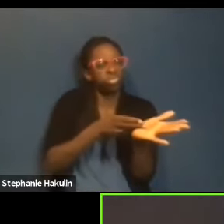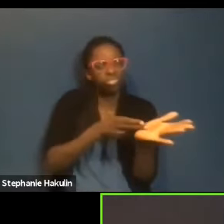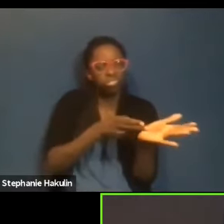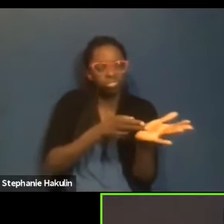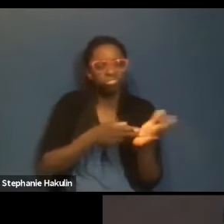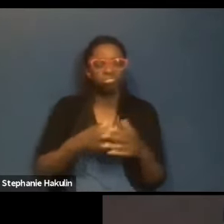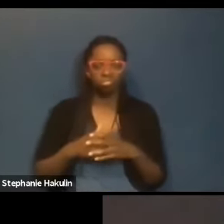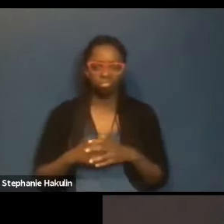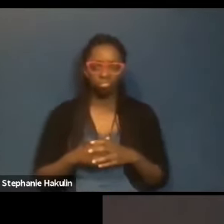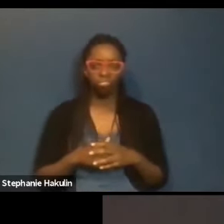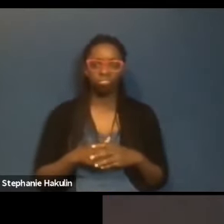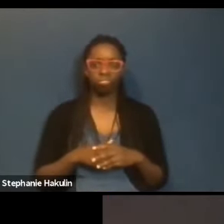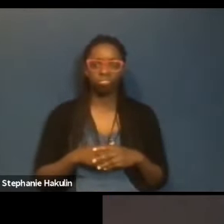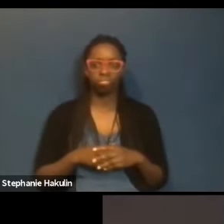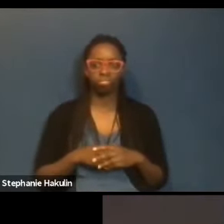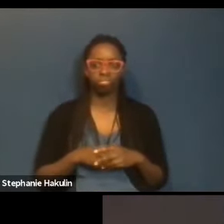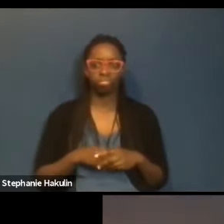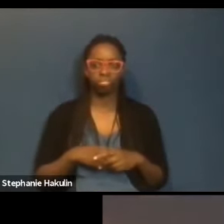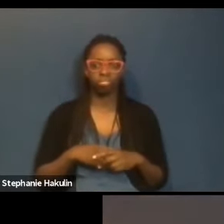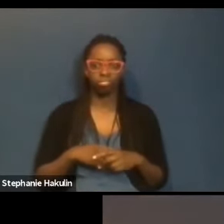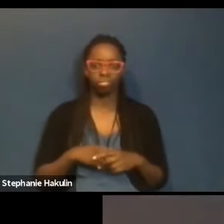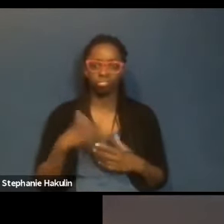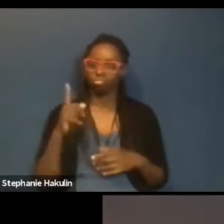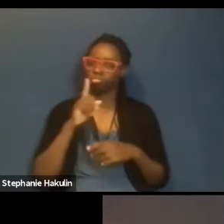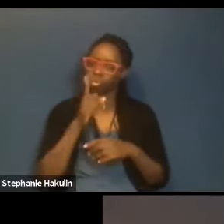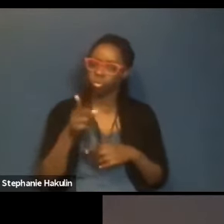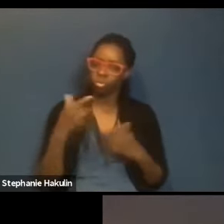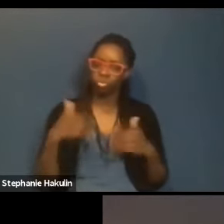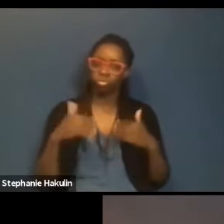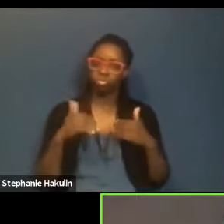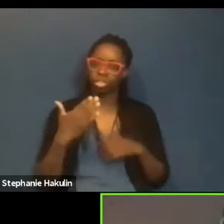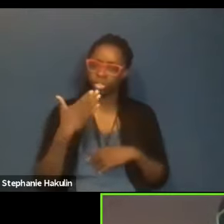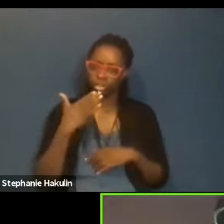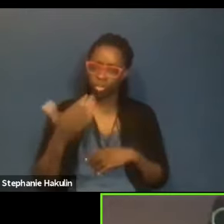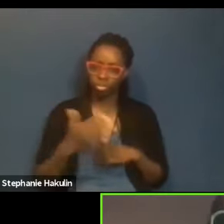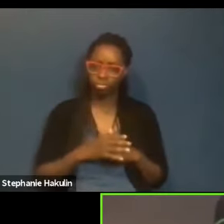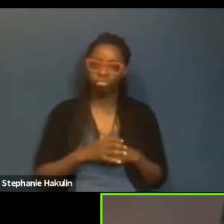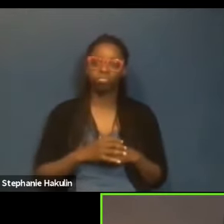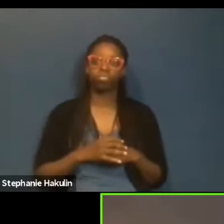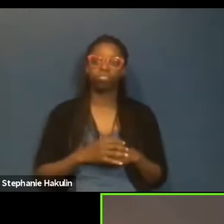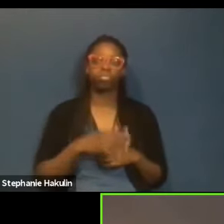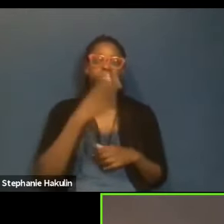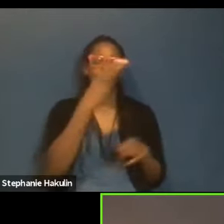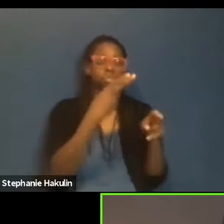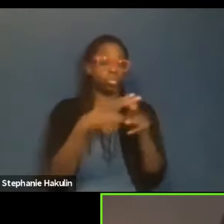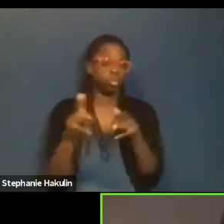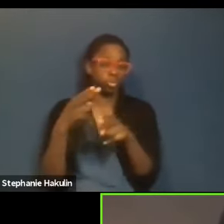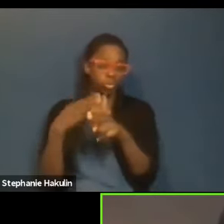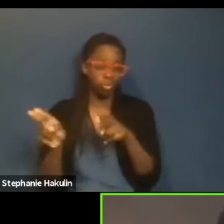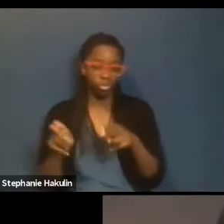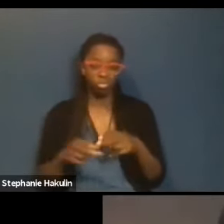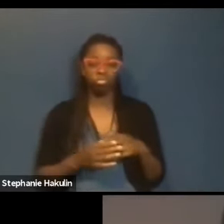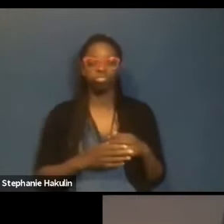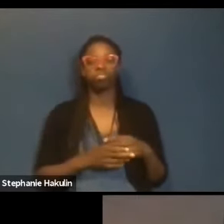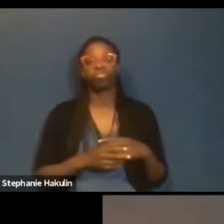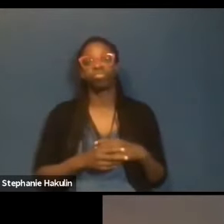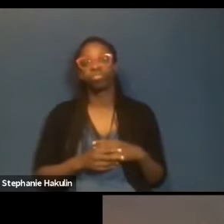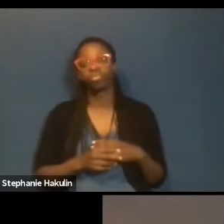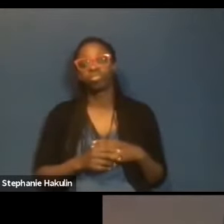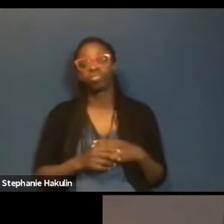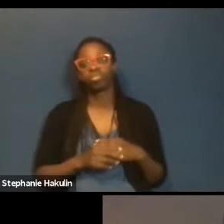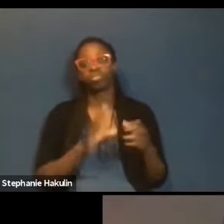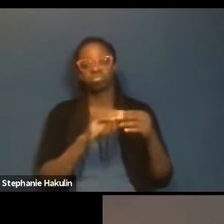Thank you. I'll say two very quick things. One, we have an